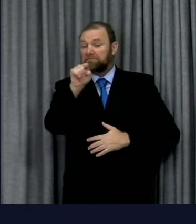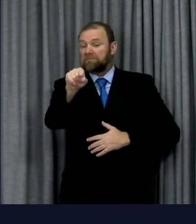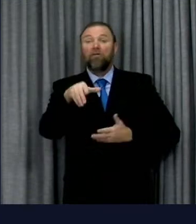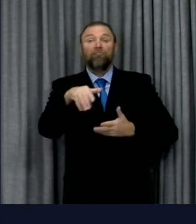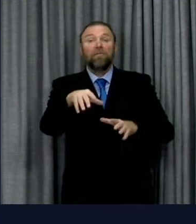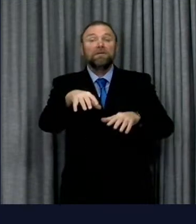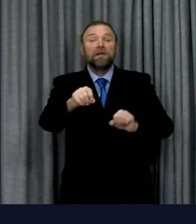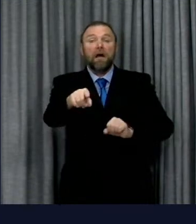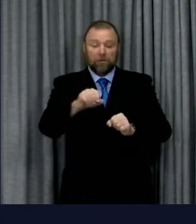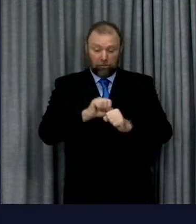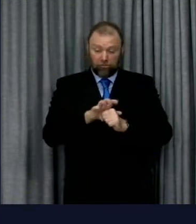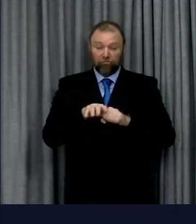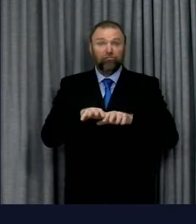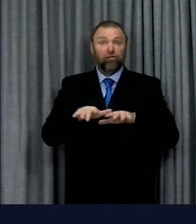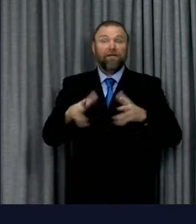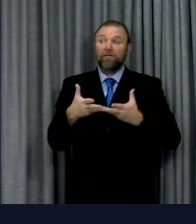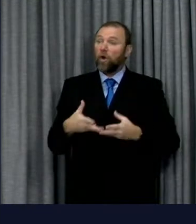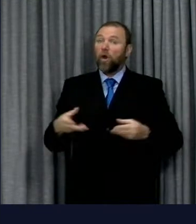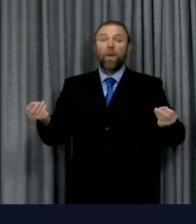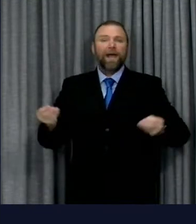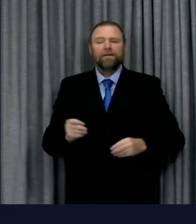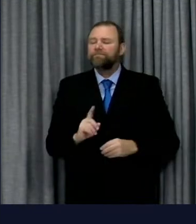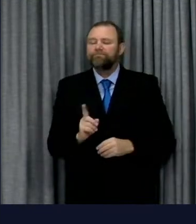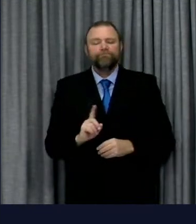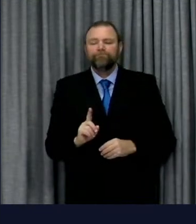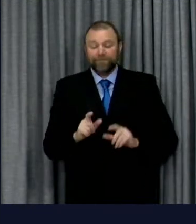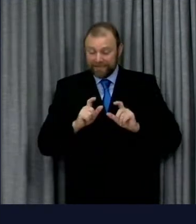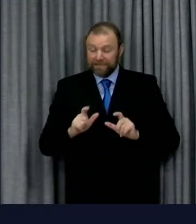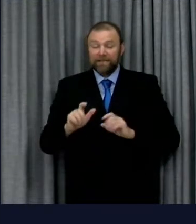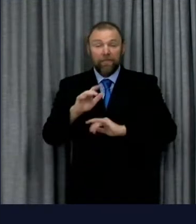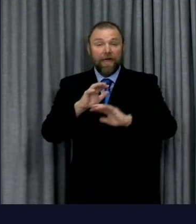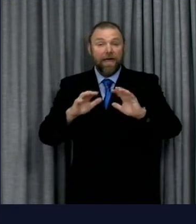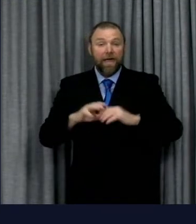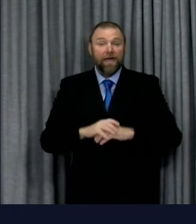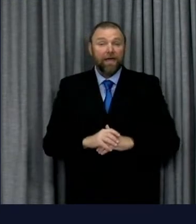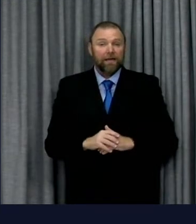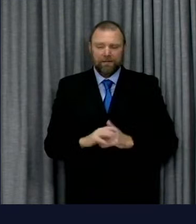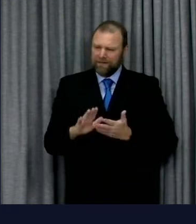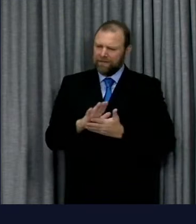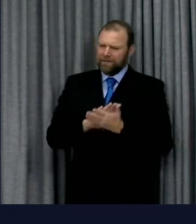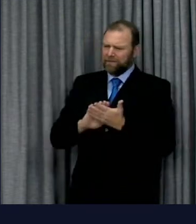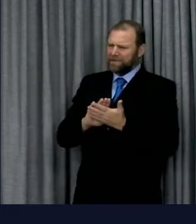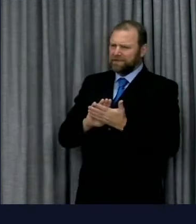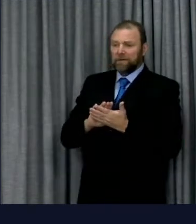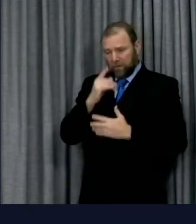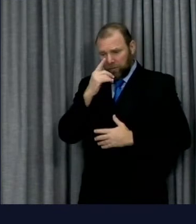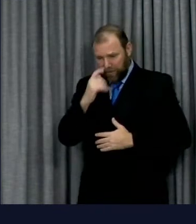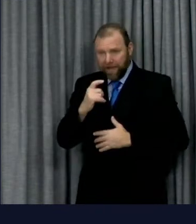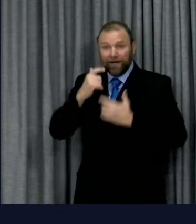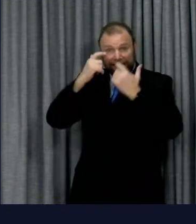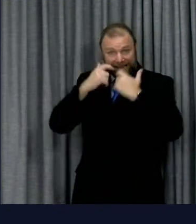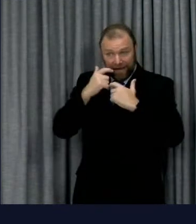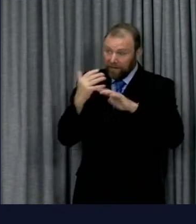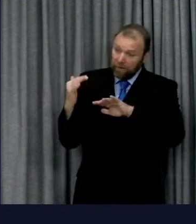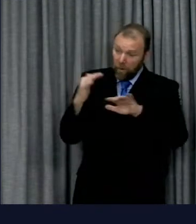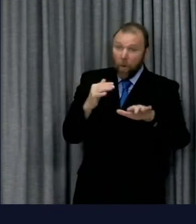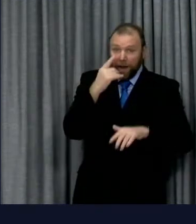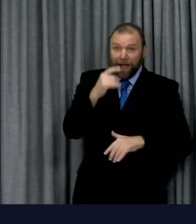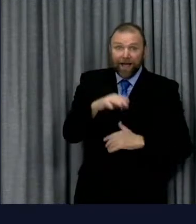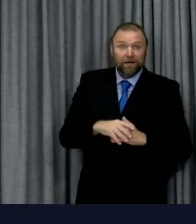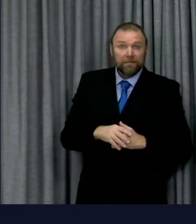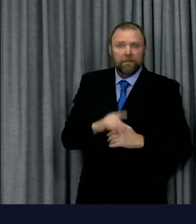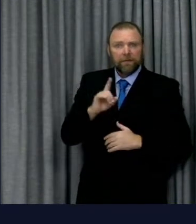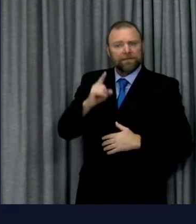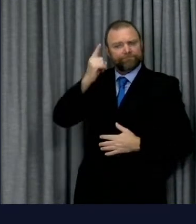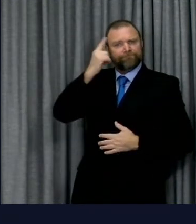things will be possible, you'd still be asking people to go about them in a way that is responsible and which thinks about